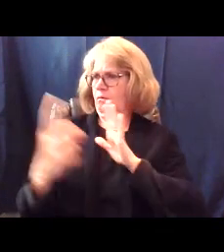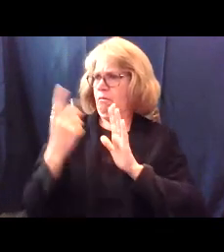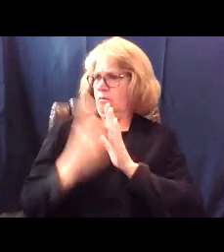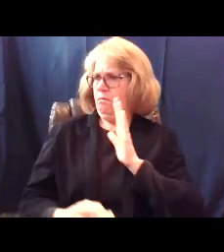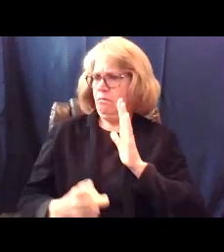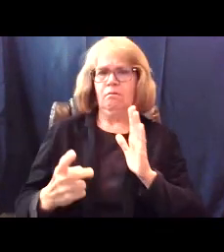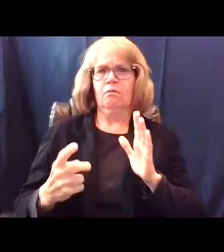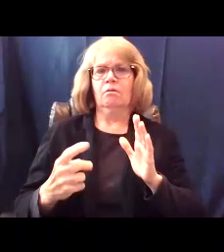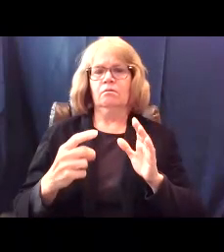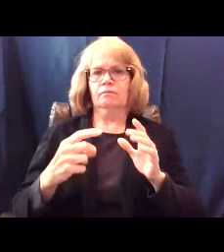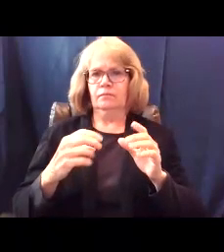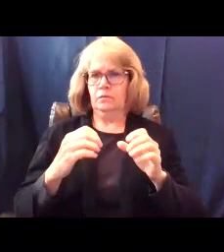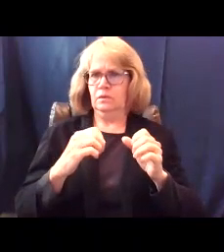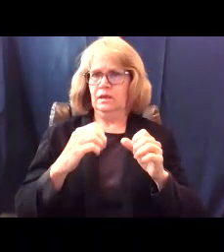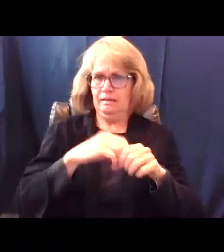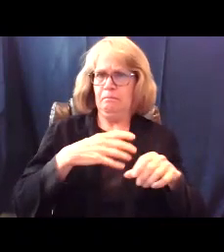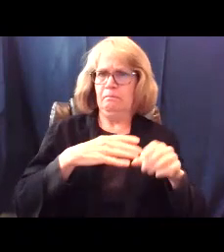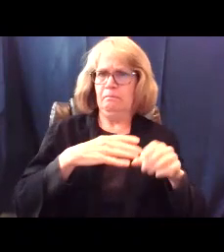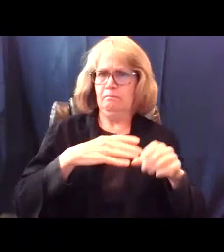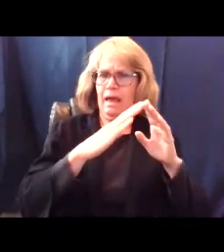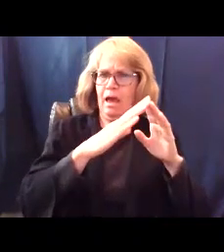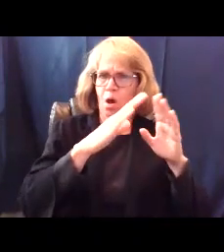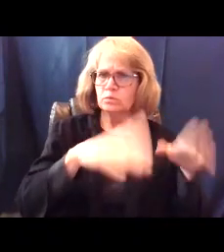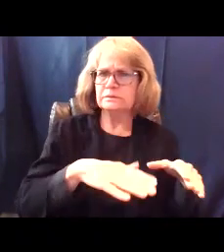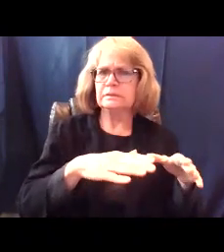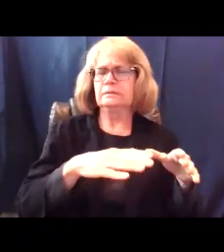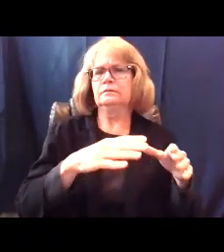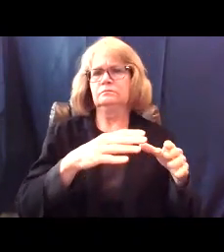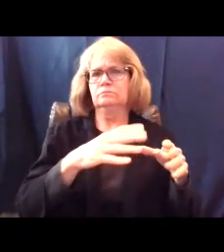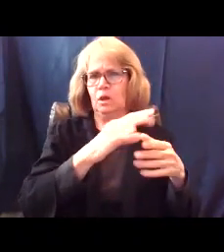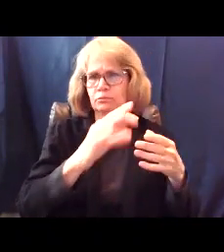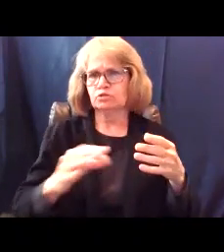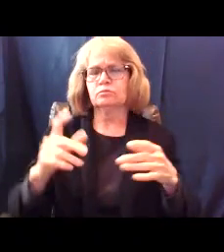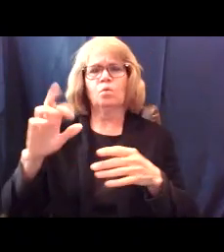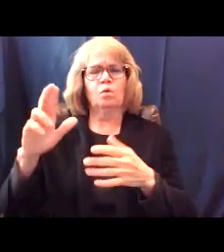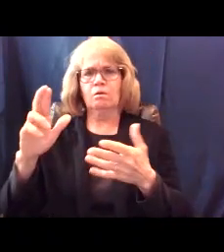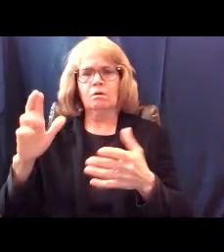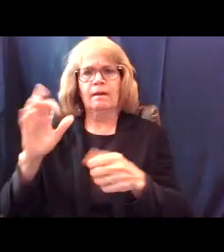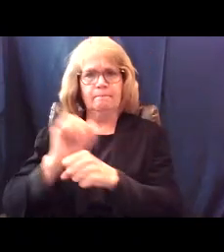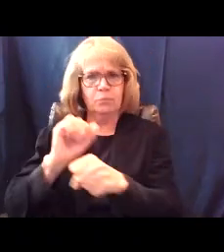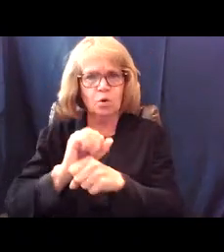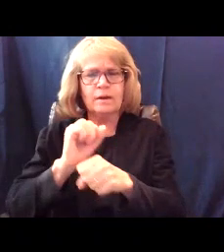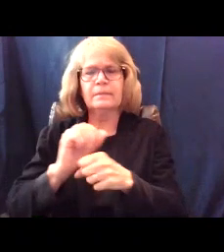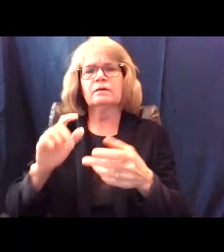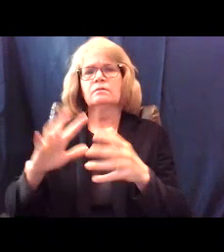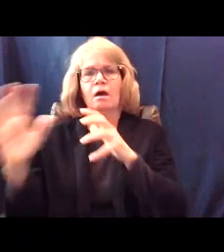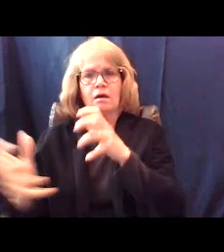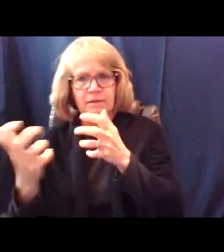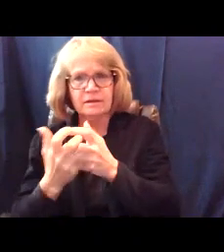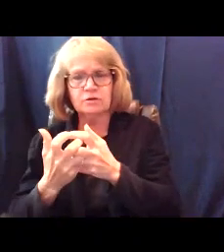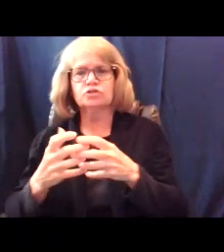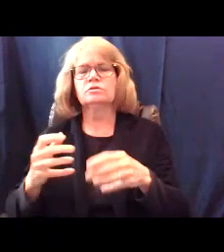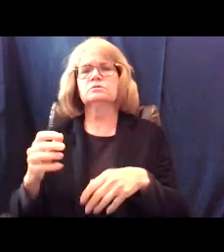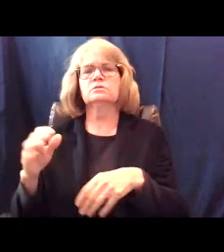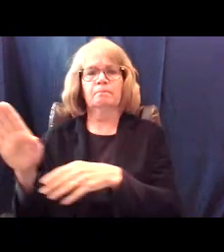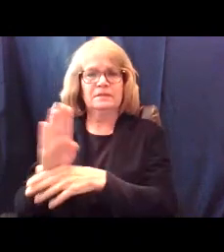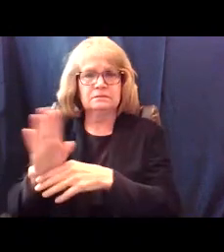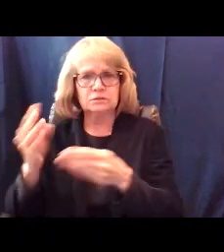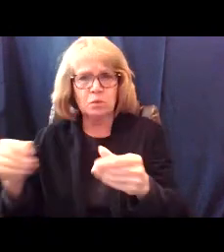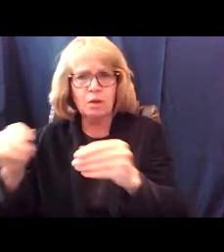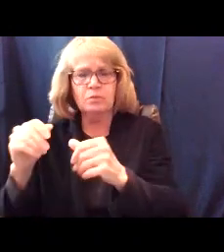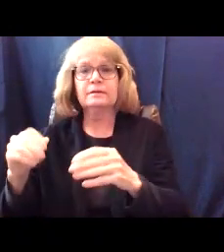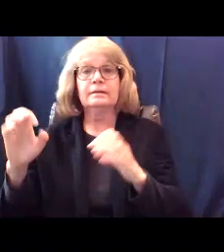in their housing or one of the other areas that PHRC covers, including employment, public accommodations, commercial property, and